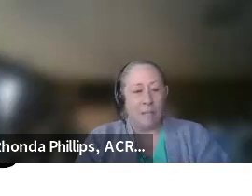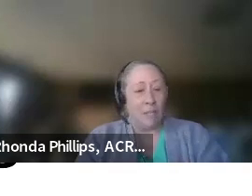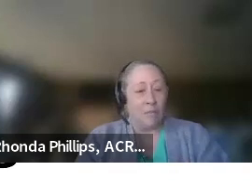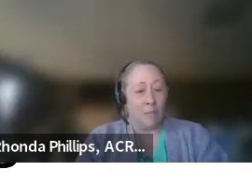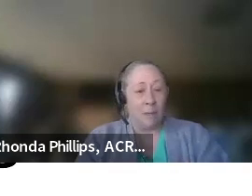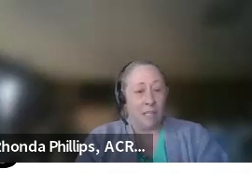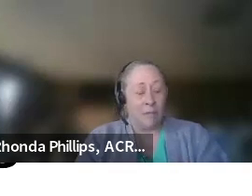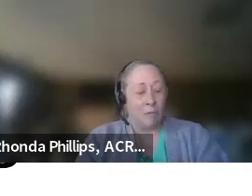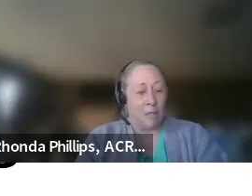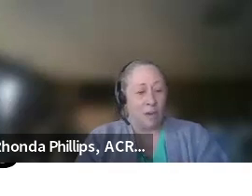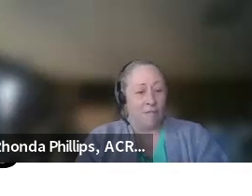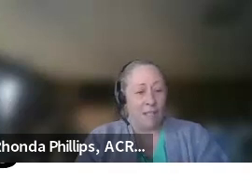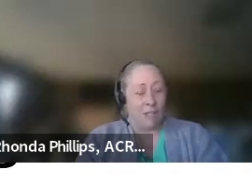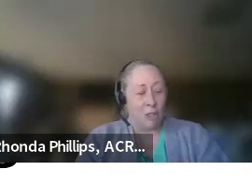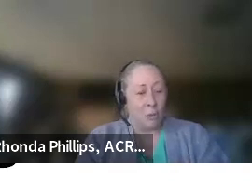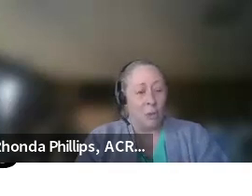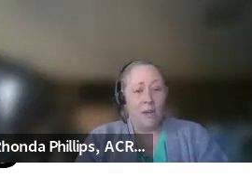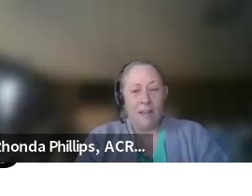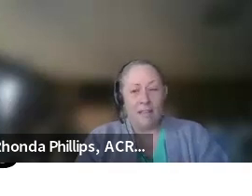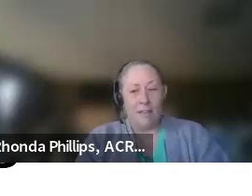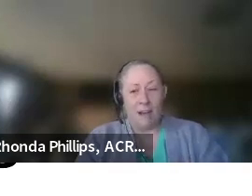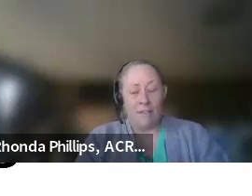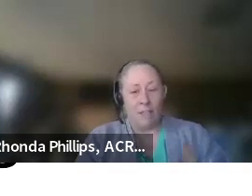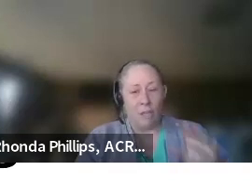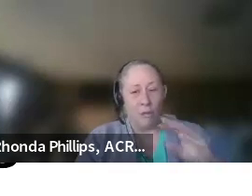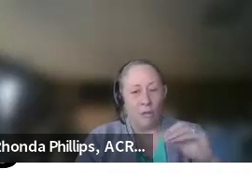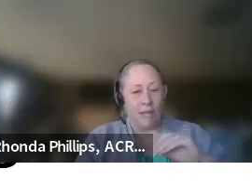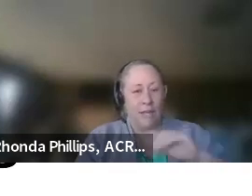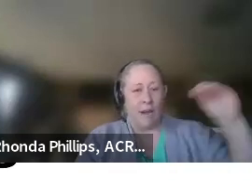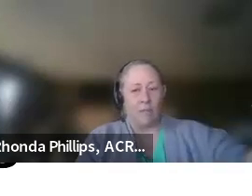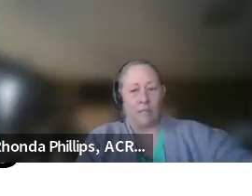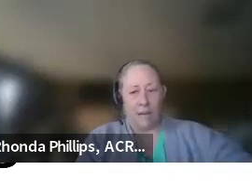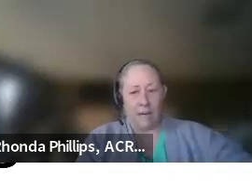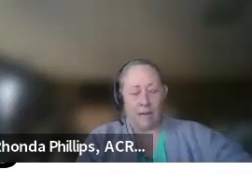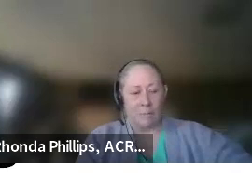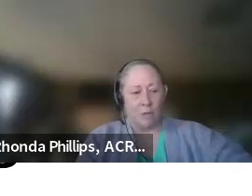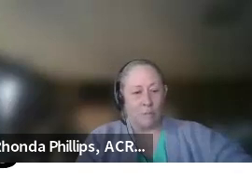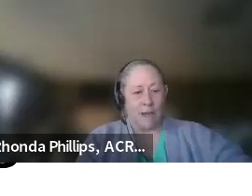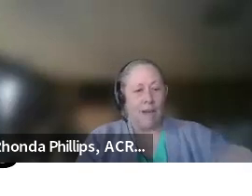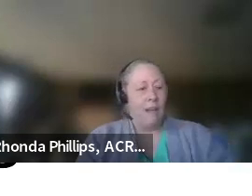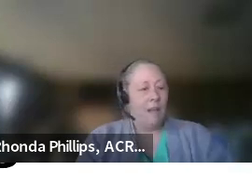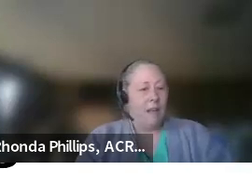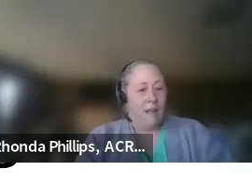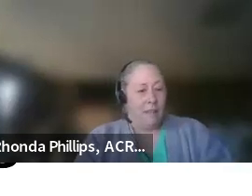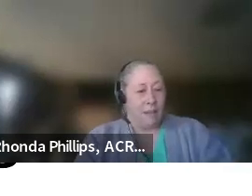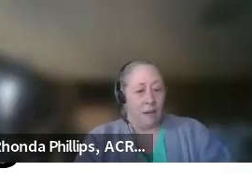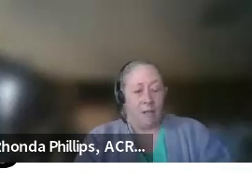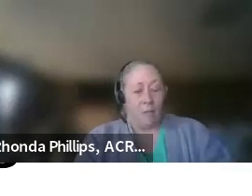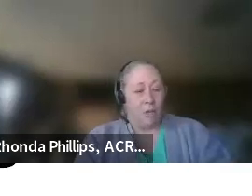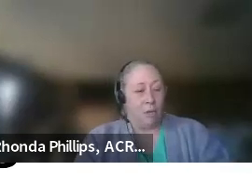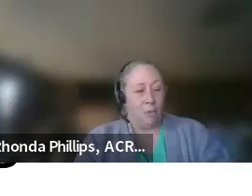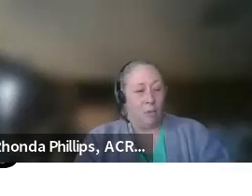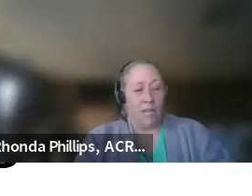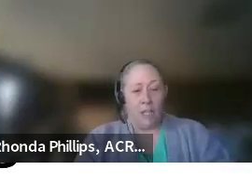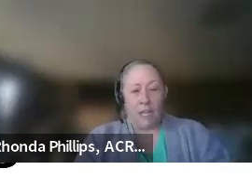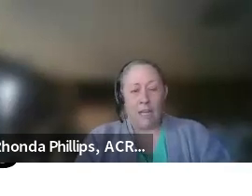in each of the buildings for phase 1 and phase 2 instead of having to go to like an outside laundromat. They also have